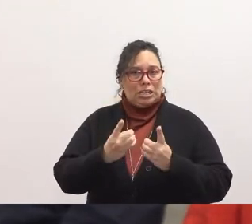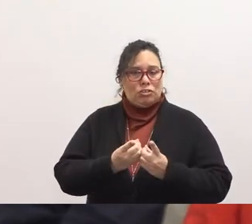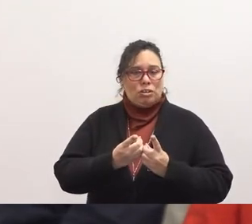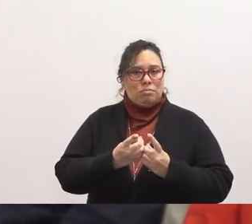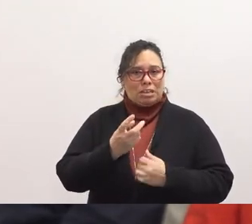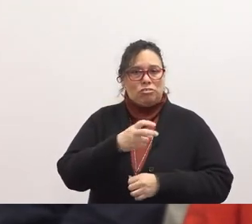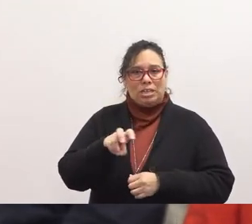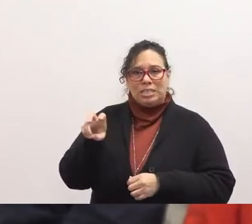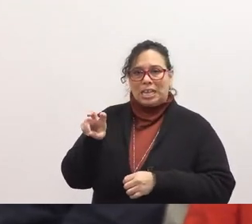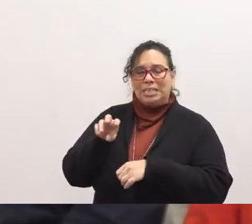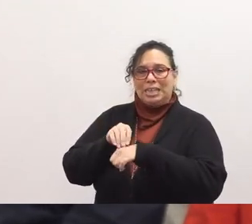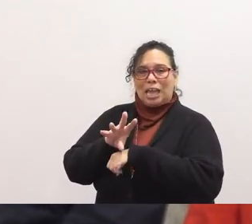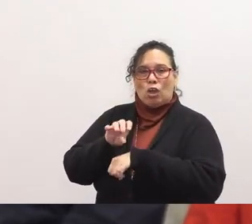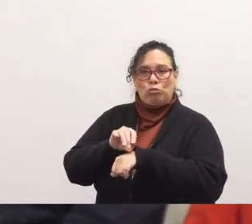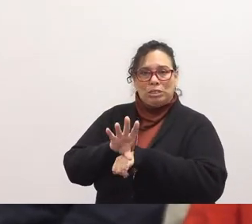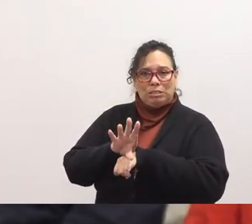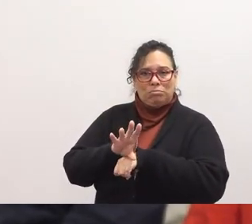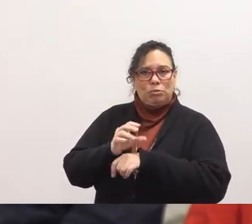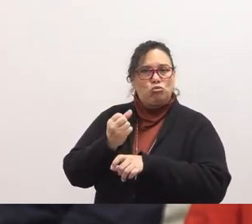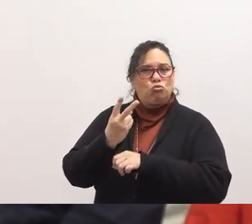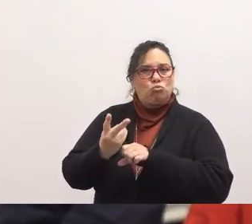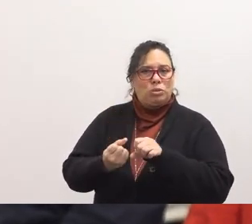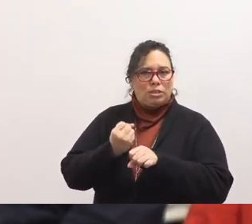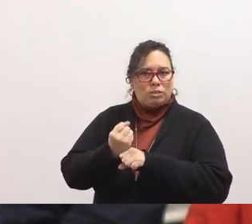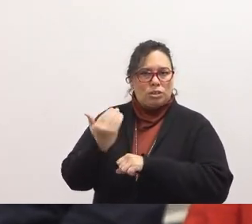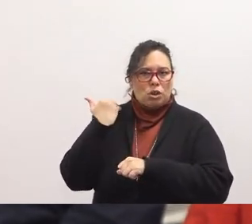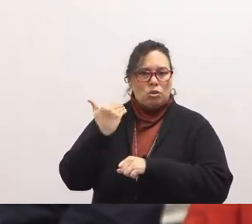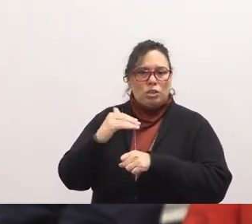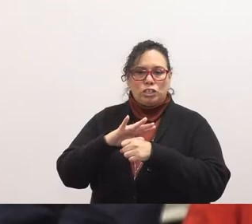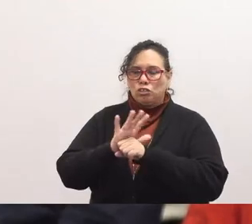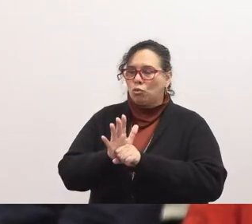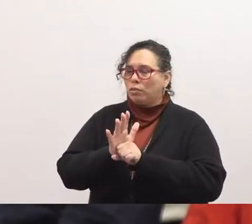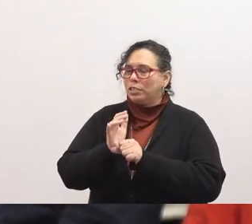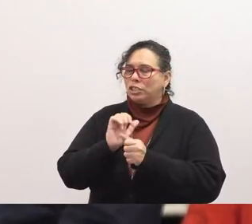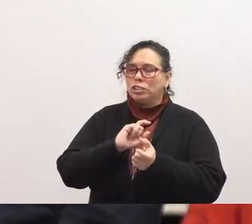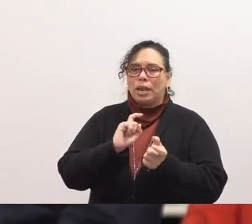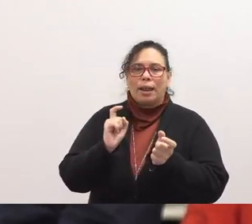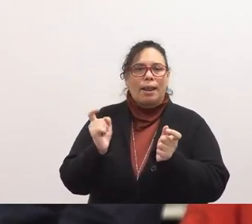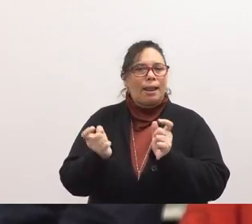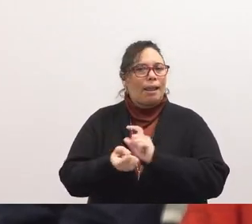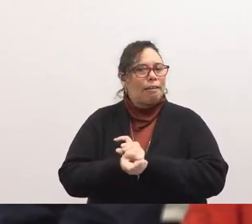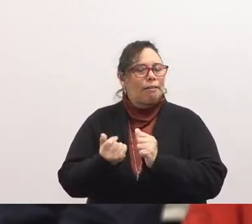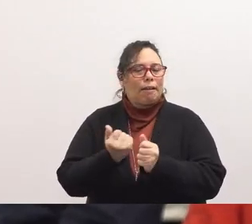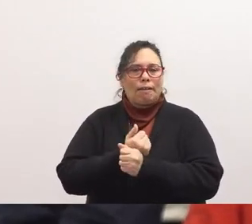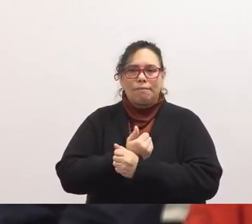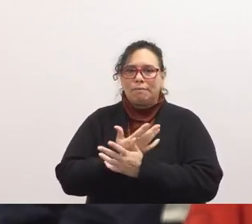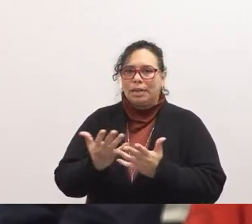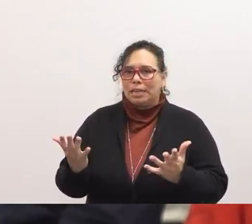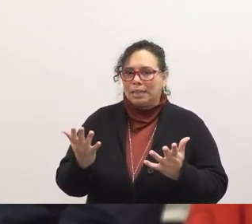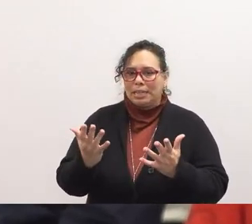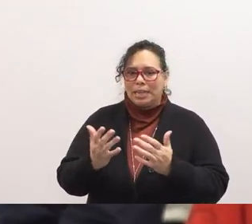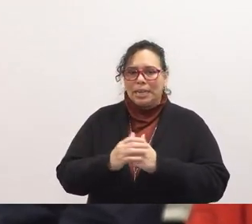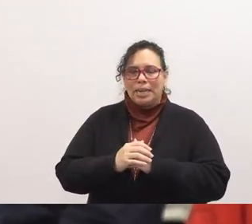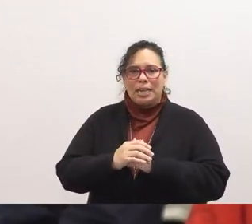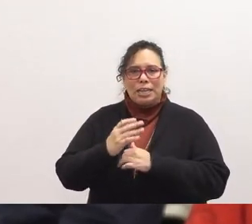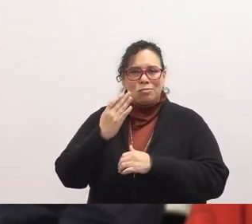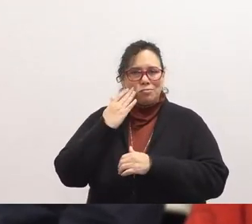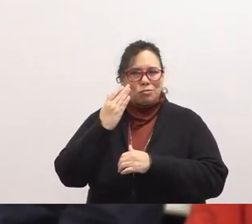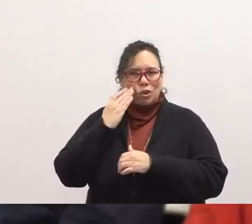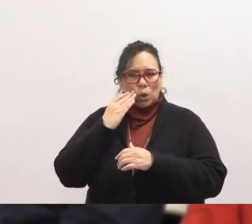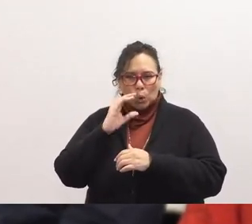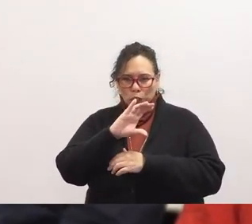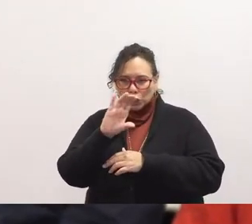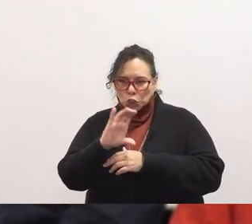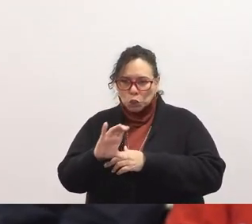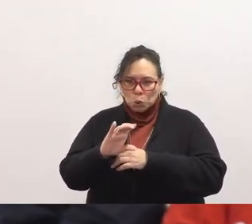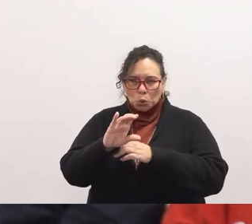the classroom into counseling 2 years ago. COVID changed everything. Looking in the tiny black boxes on Zoom forced me to rethink